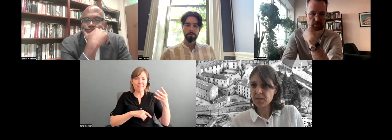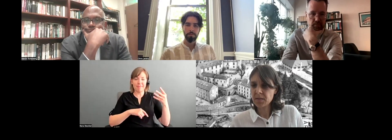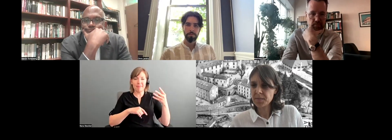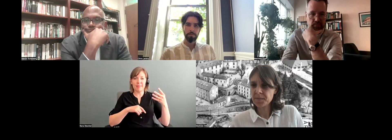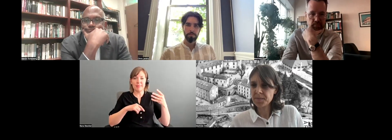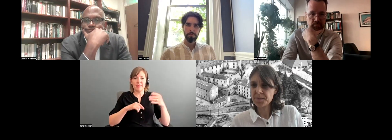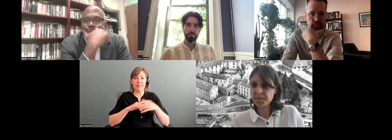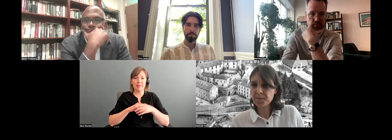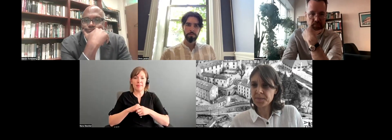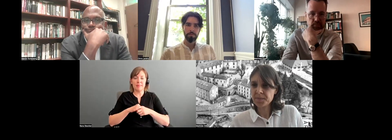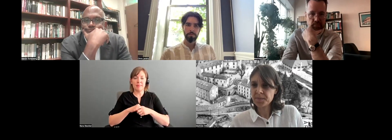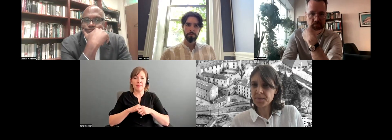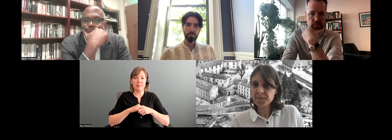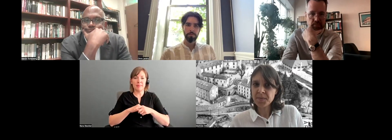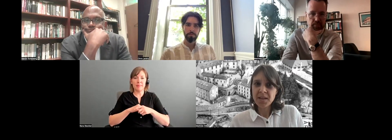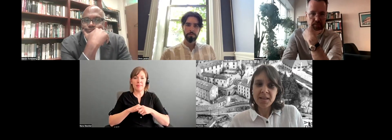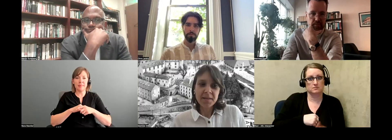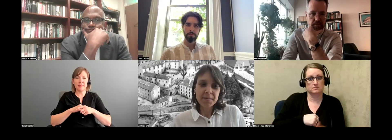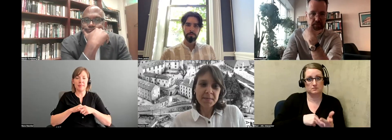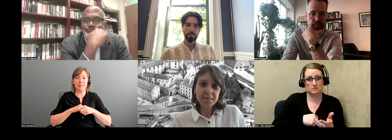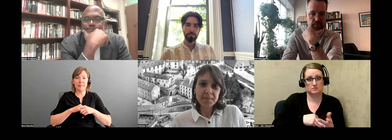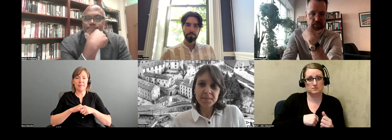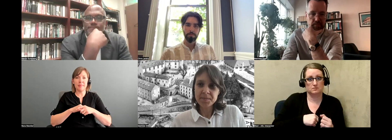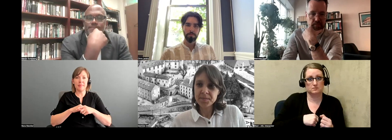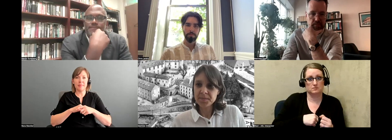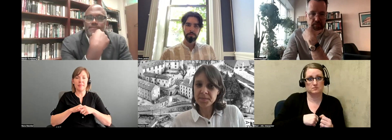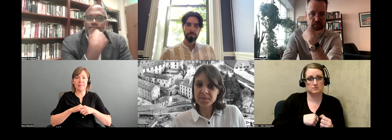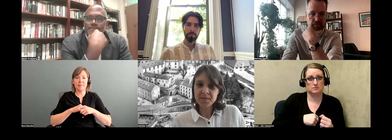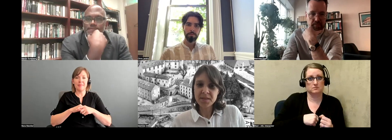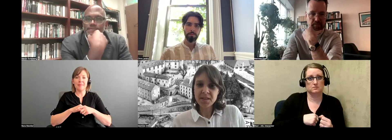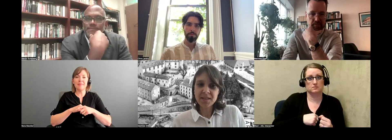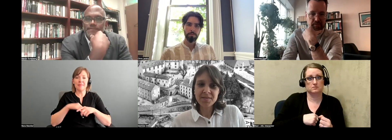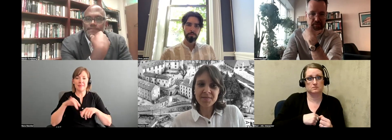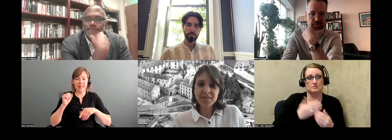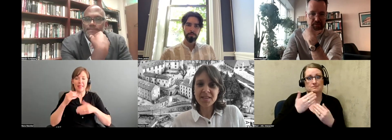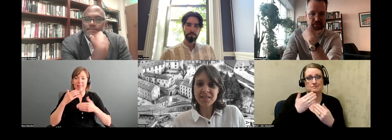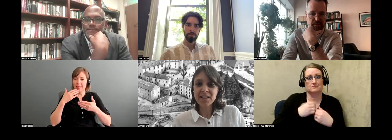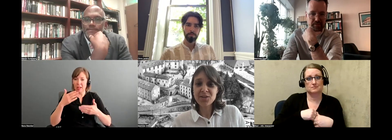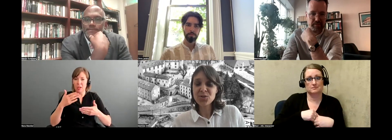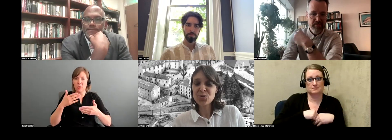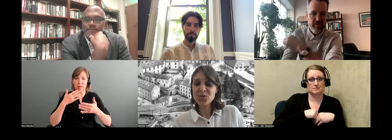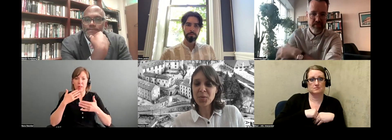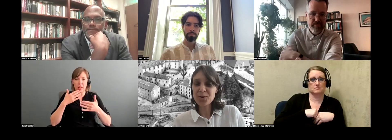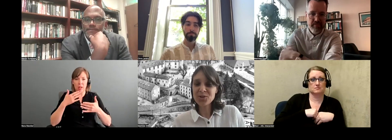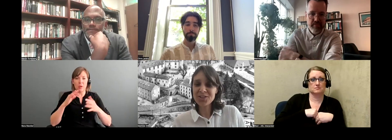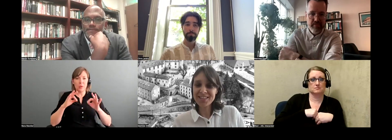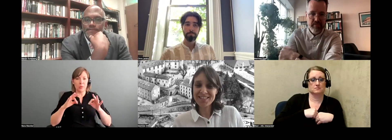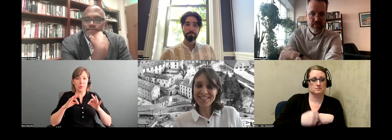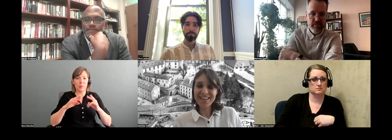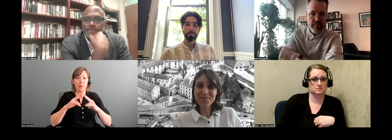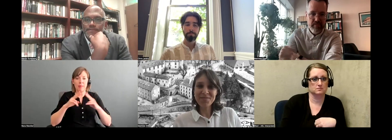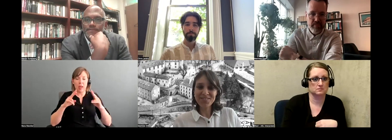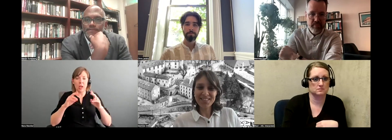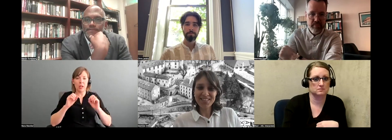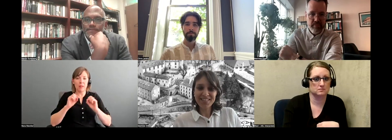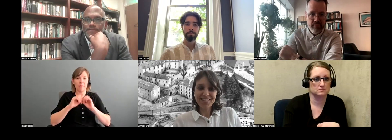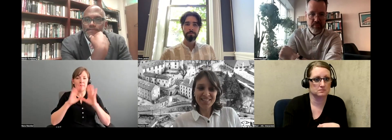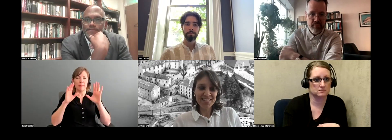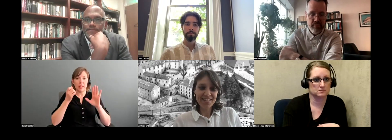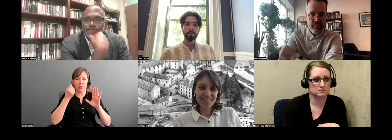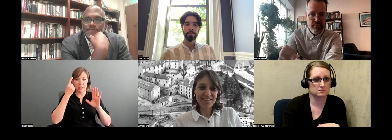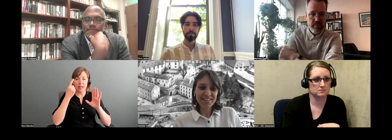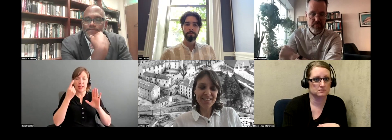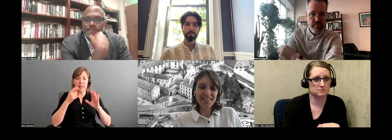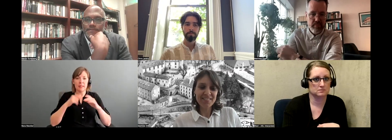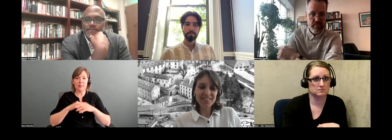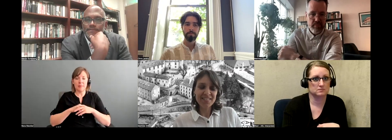it. And yes, yeah, thank you. That was very illuminating with regards to the